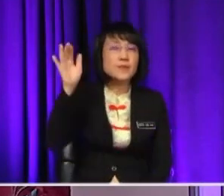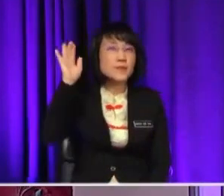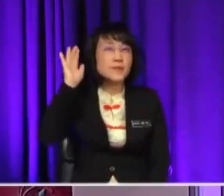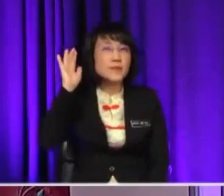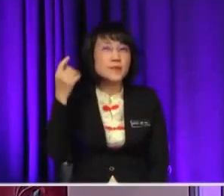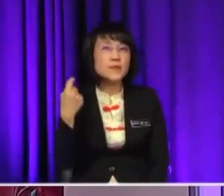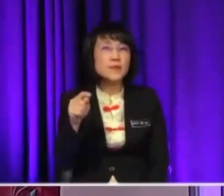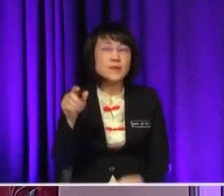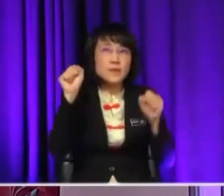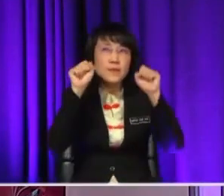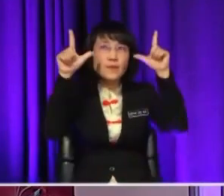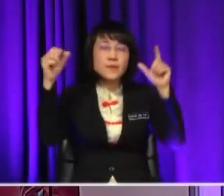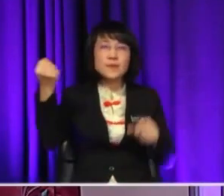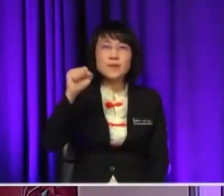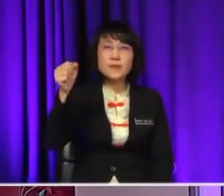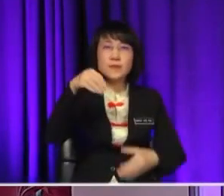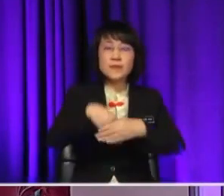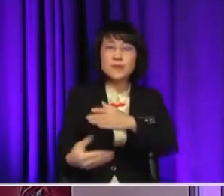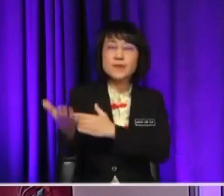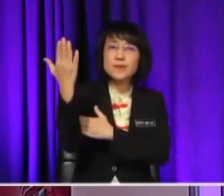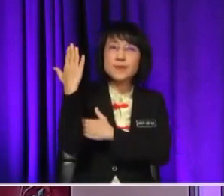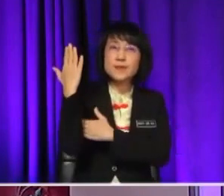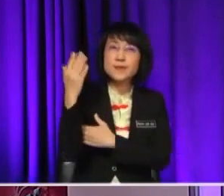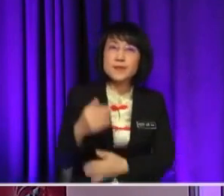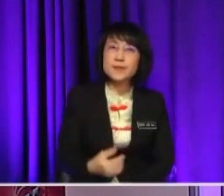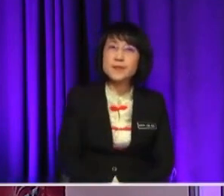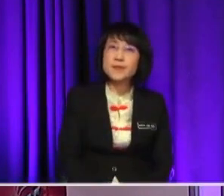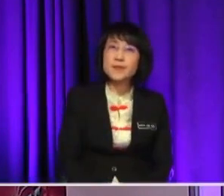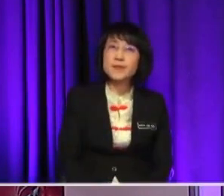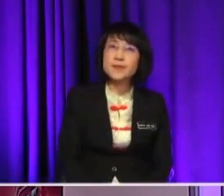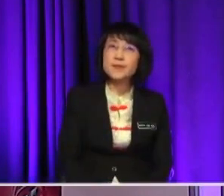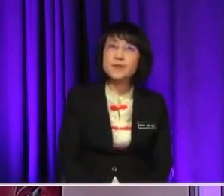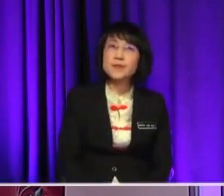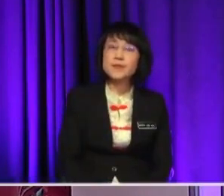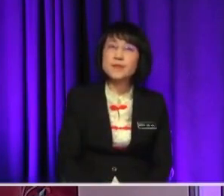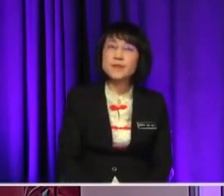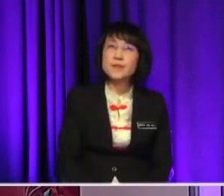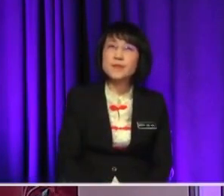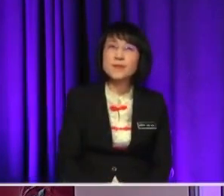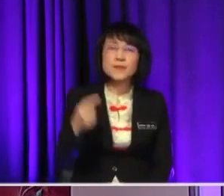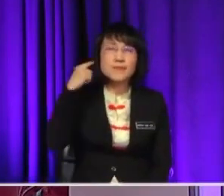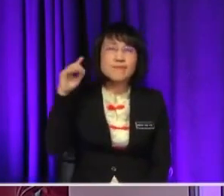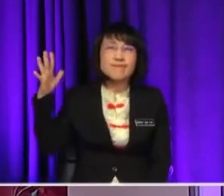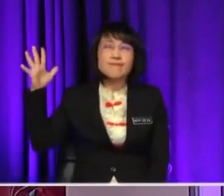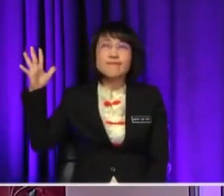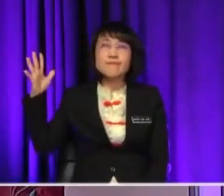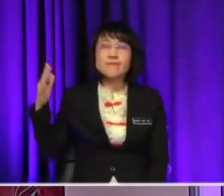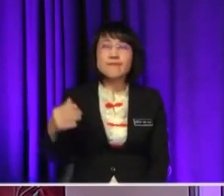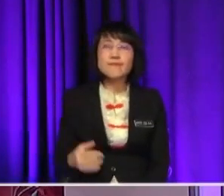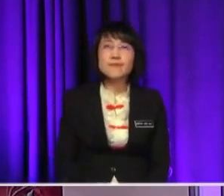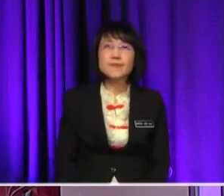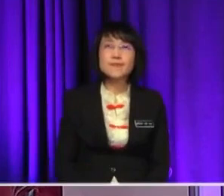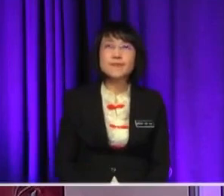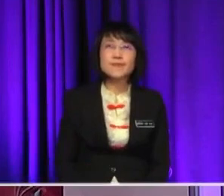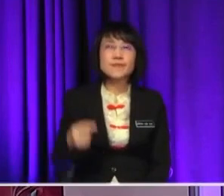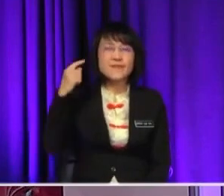the alarm bell in the morning? Right? So it was shrill, it was irritating.